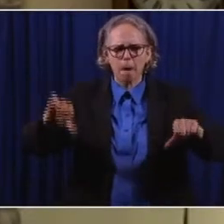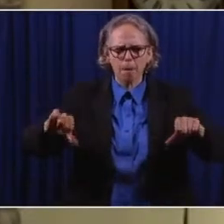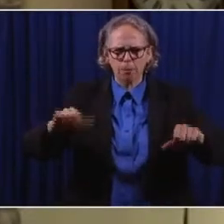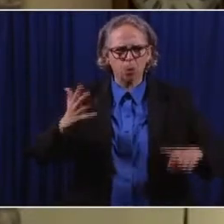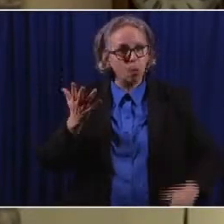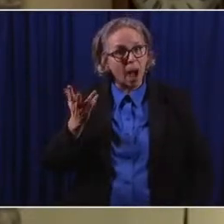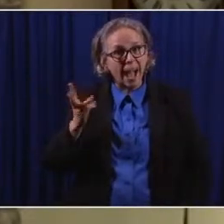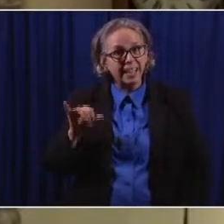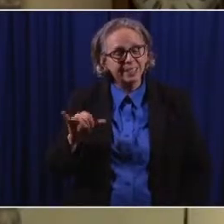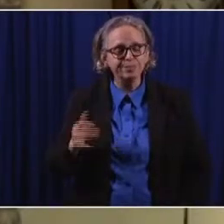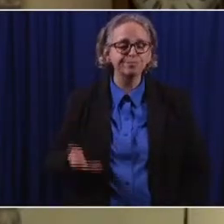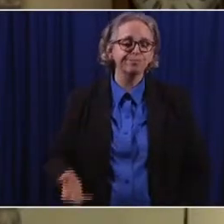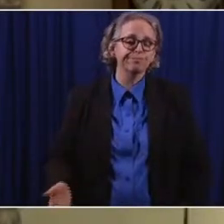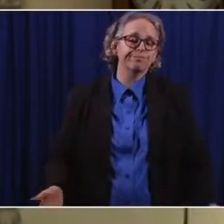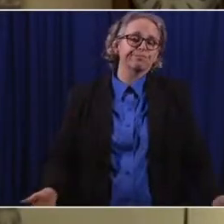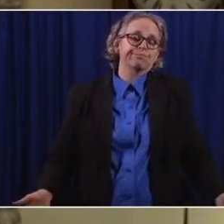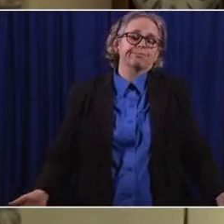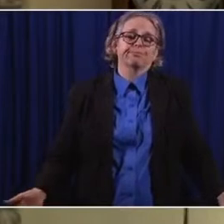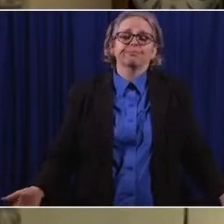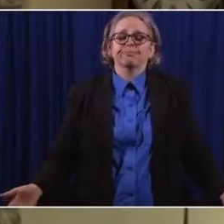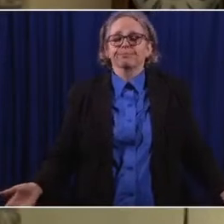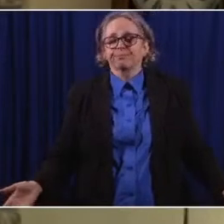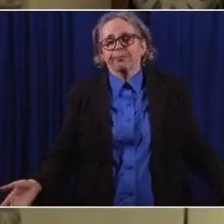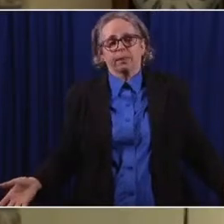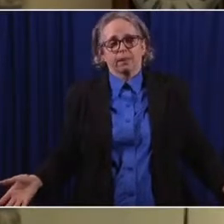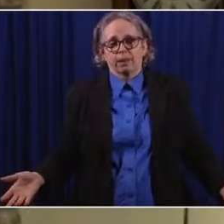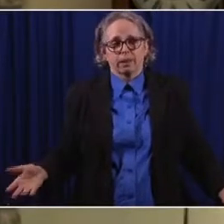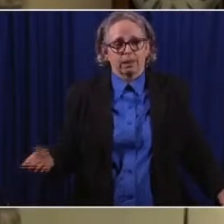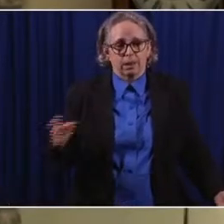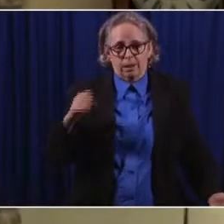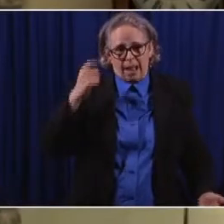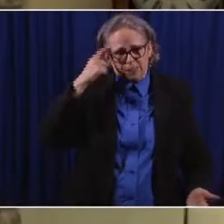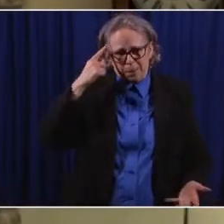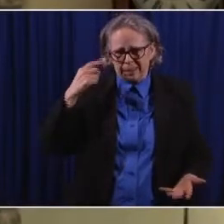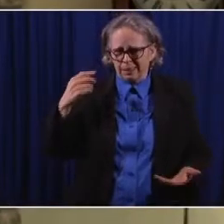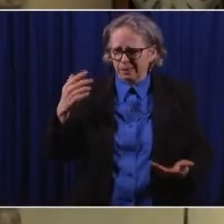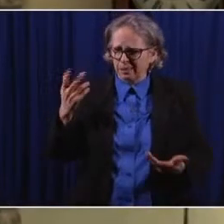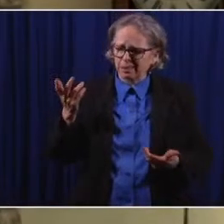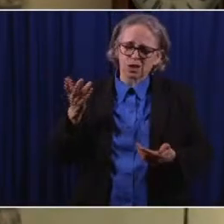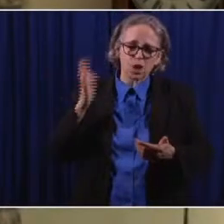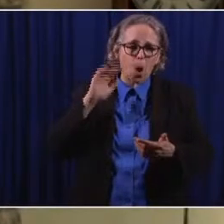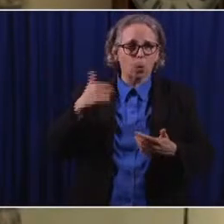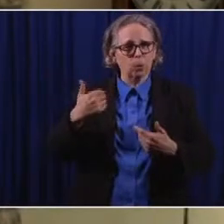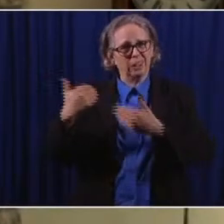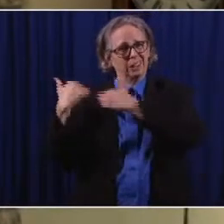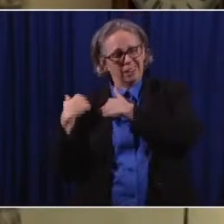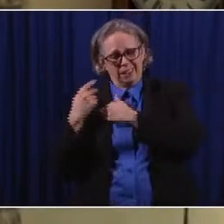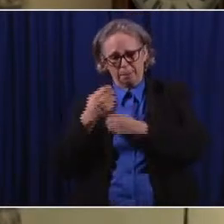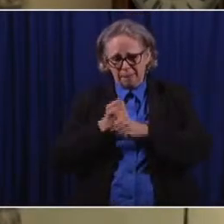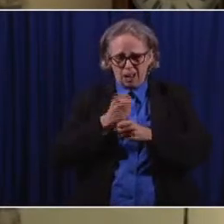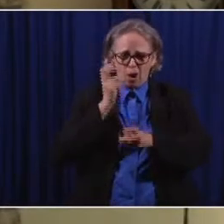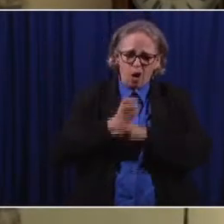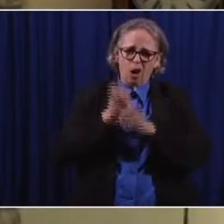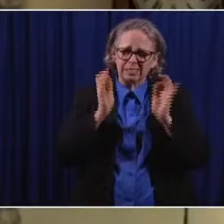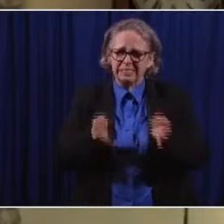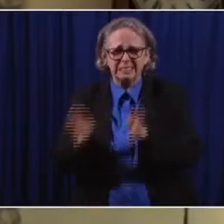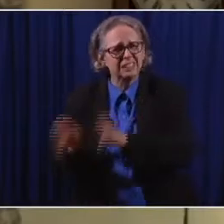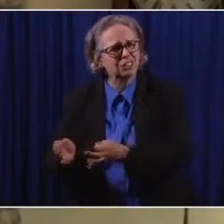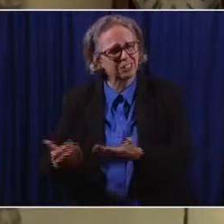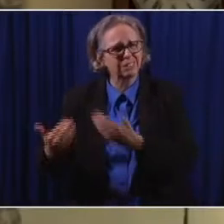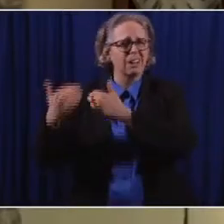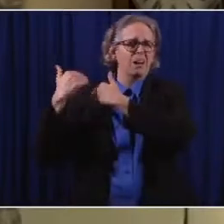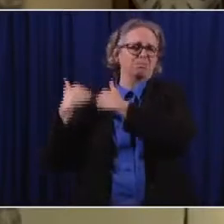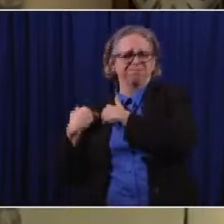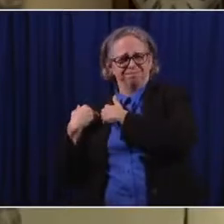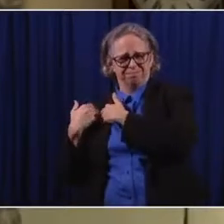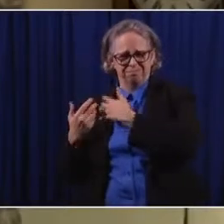it's we're making tough decisions, or we're making decisions, and we understand that this